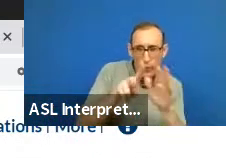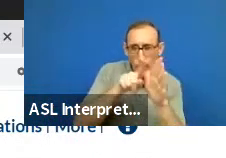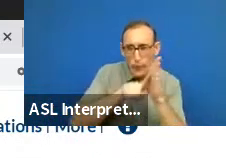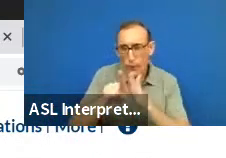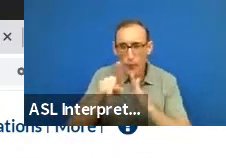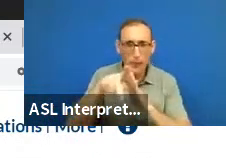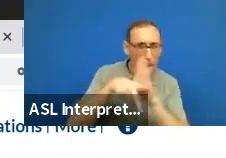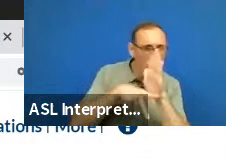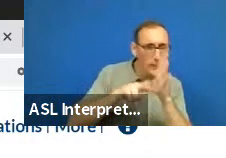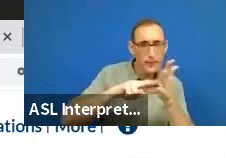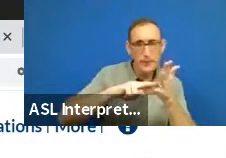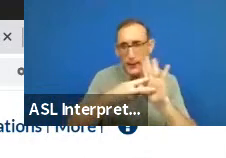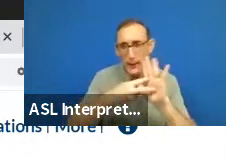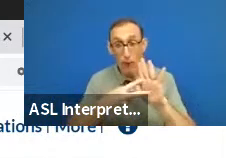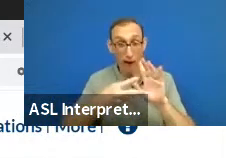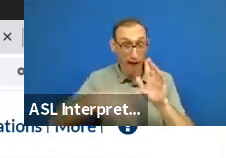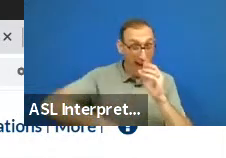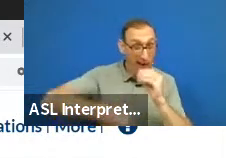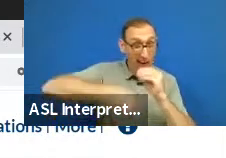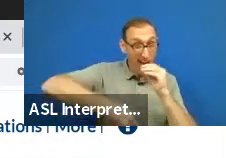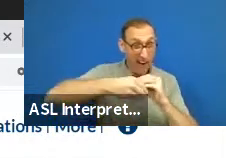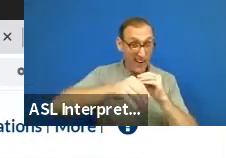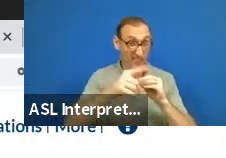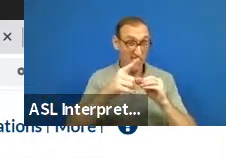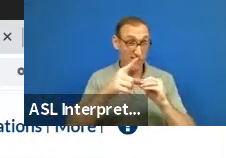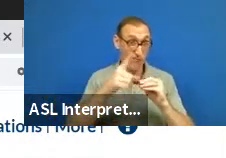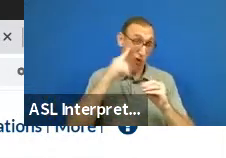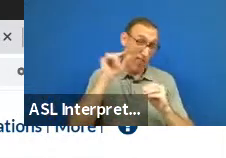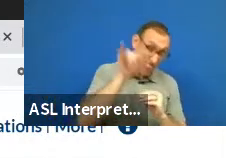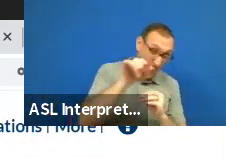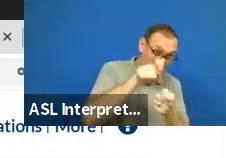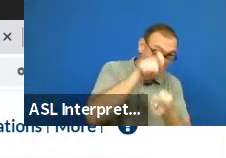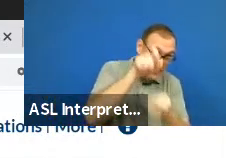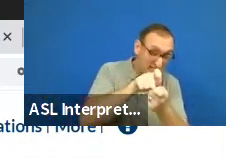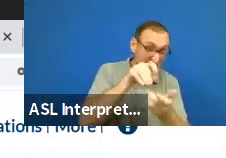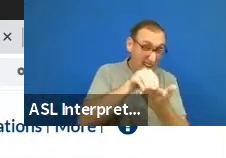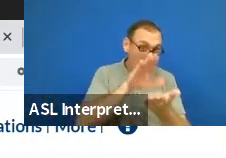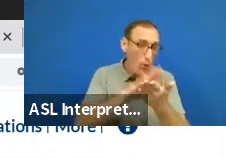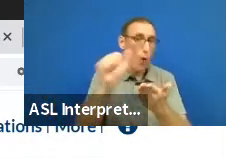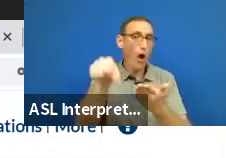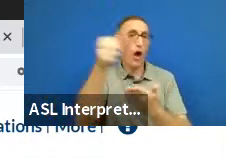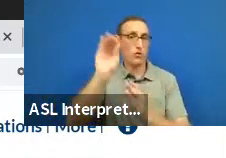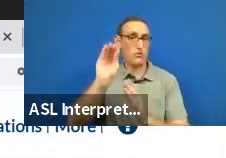My only question is whether it needs to be in this particular document or somewhere else.